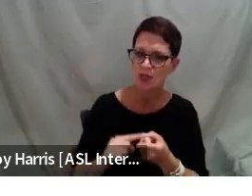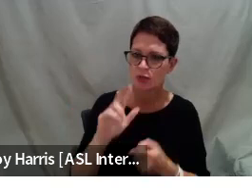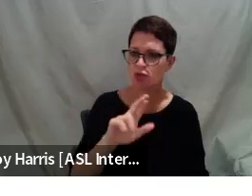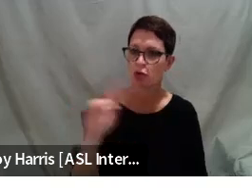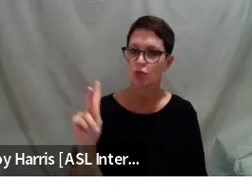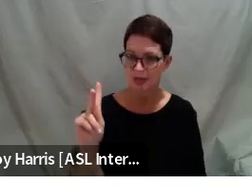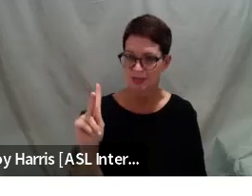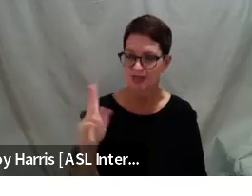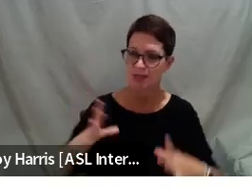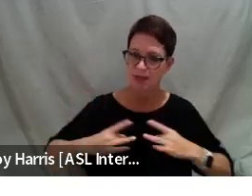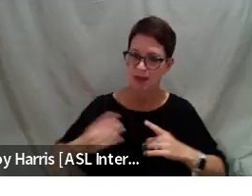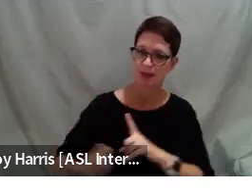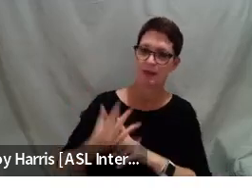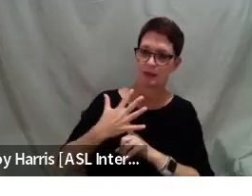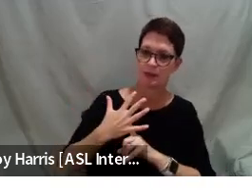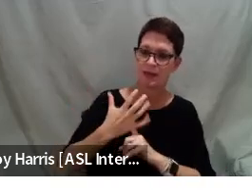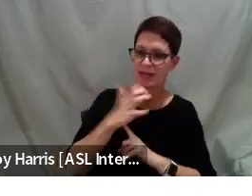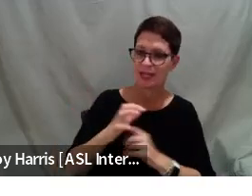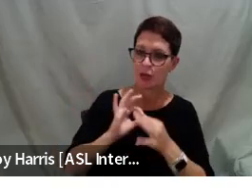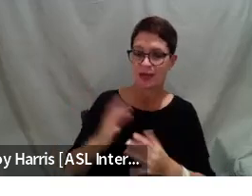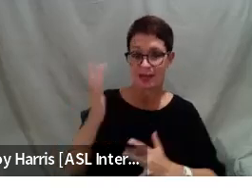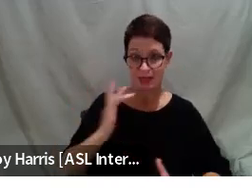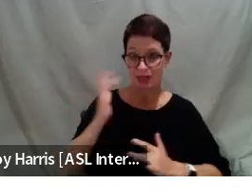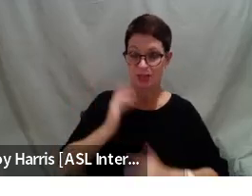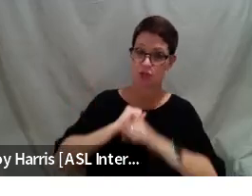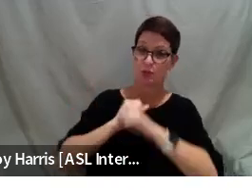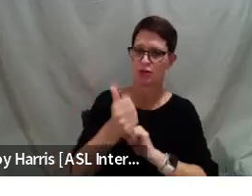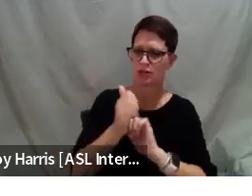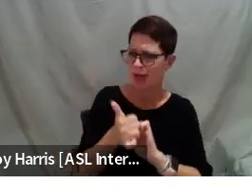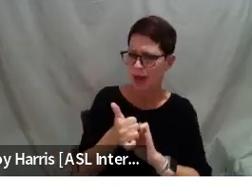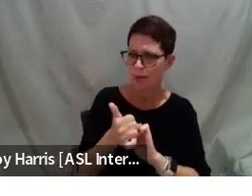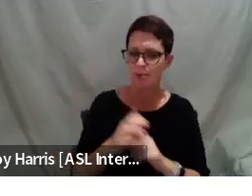risk of experiencing a heat-related illness.